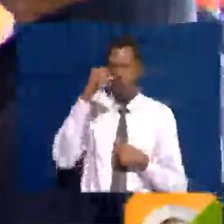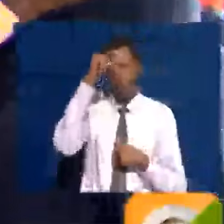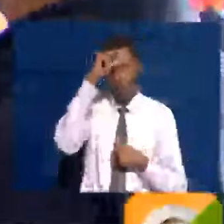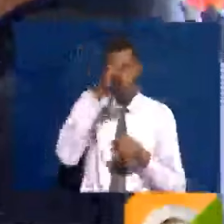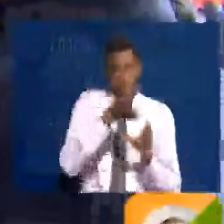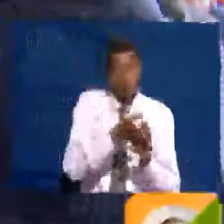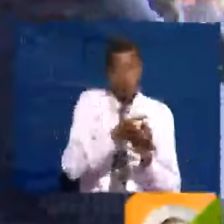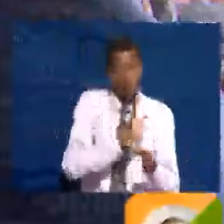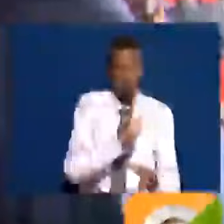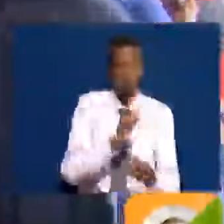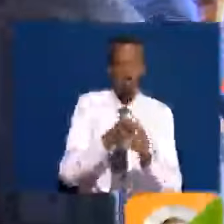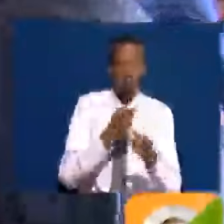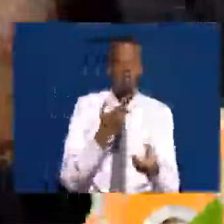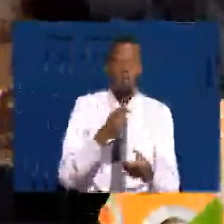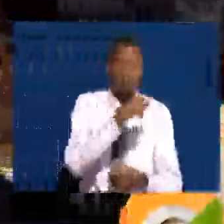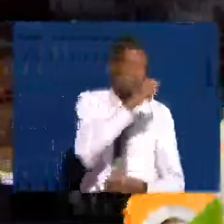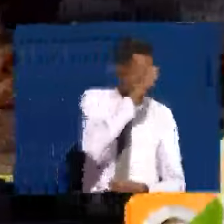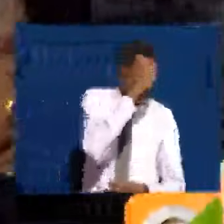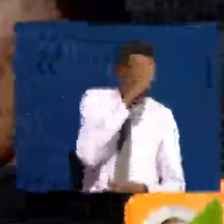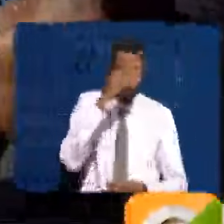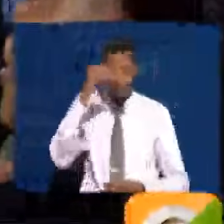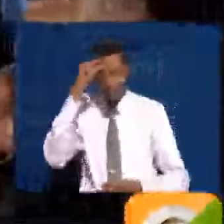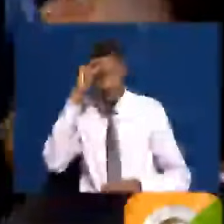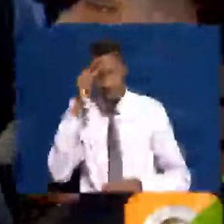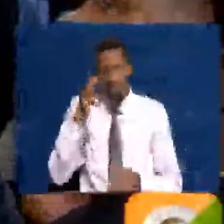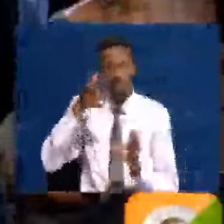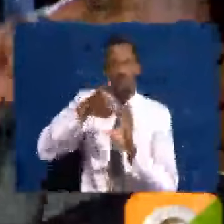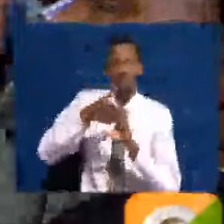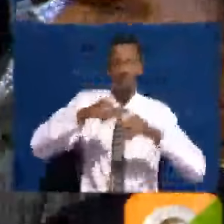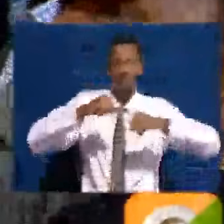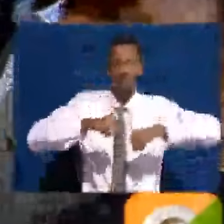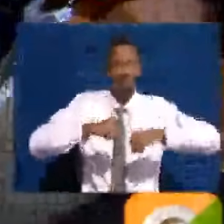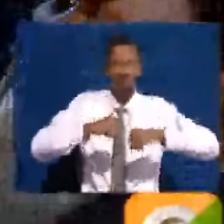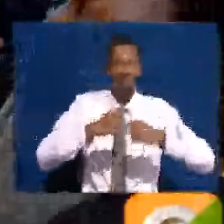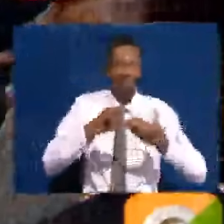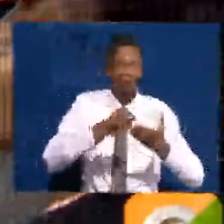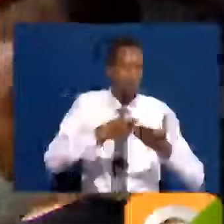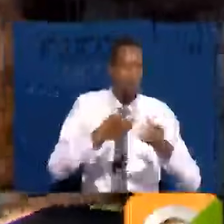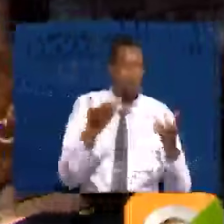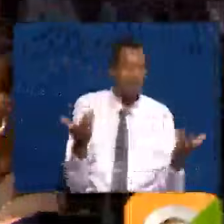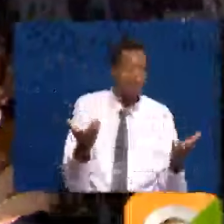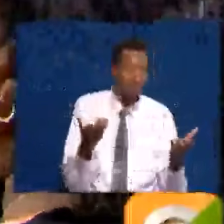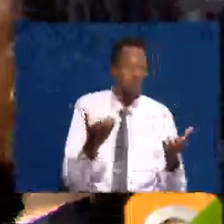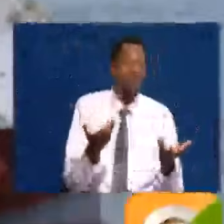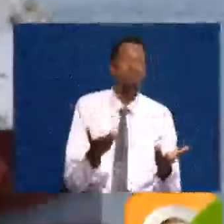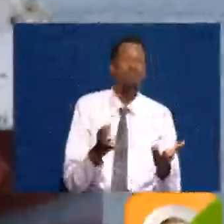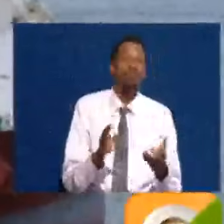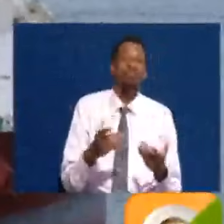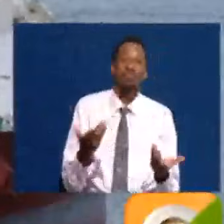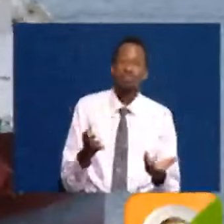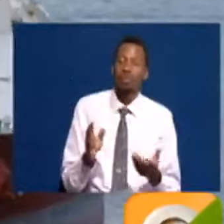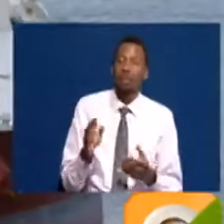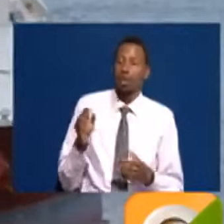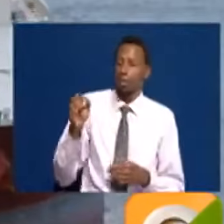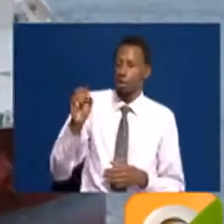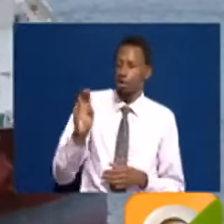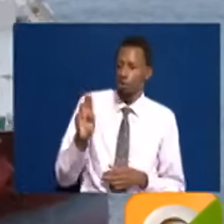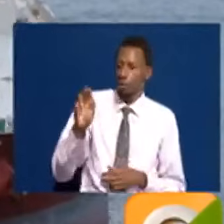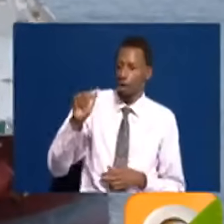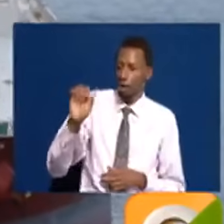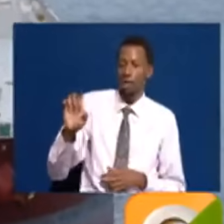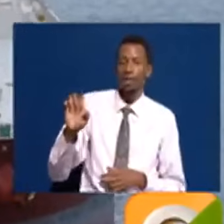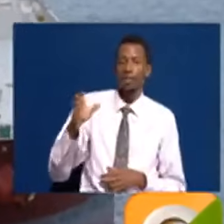the government-to-government oil deal struck with the government of Saudi Arabia and the United Arab Emirates. Odinga says EPRA